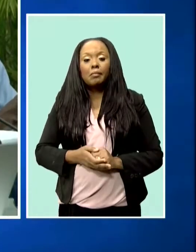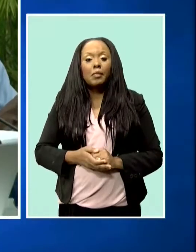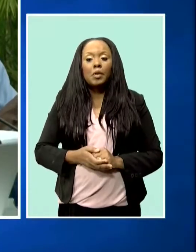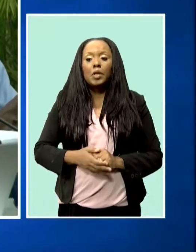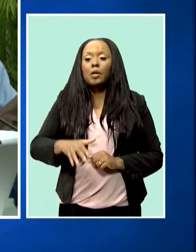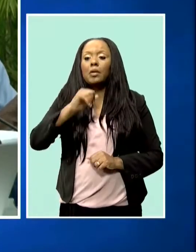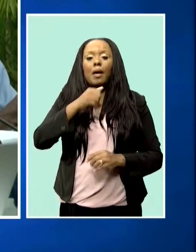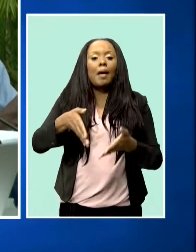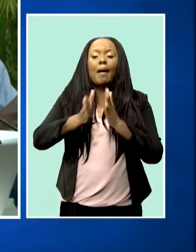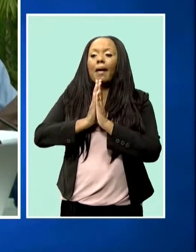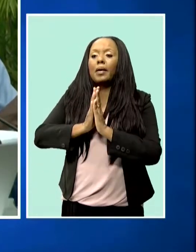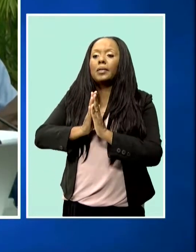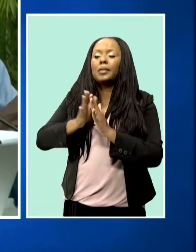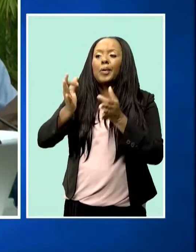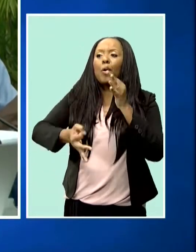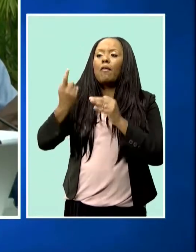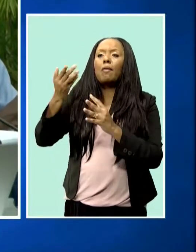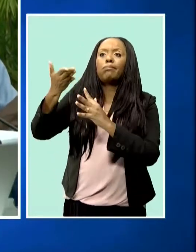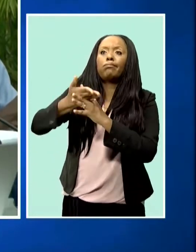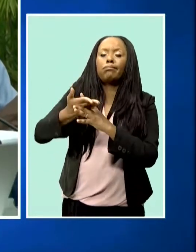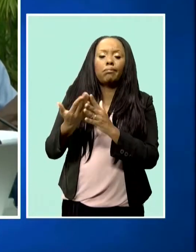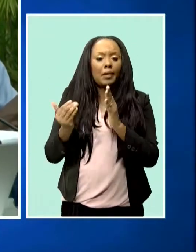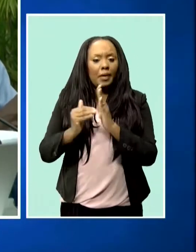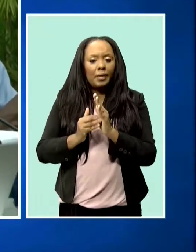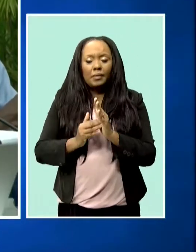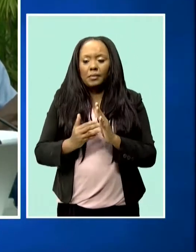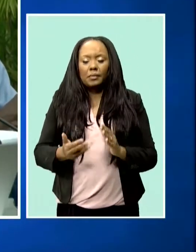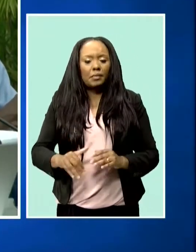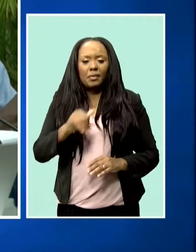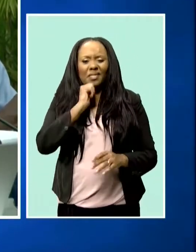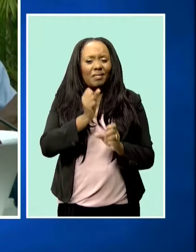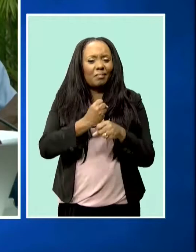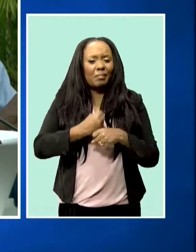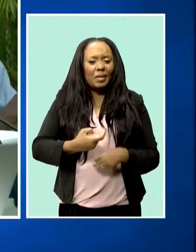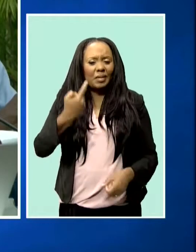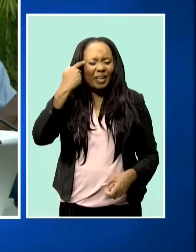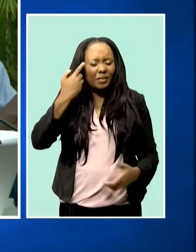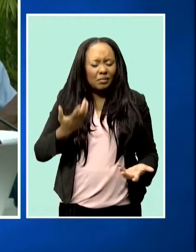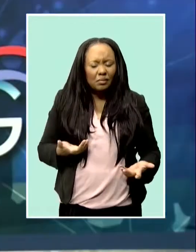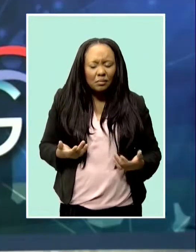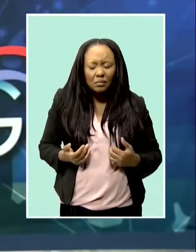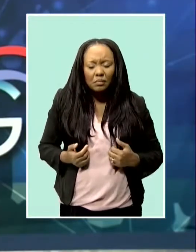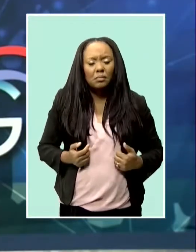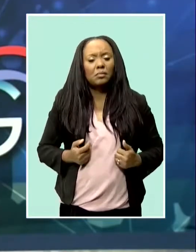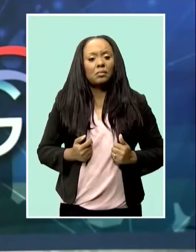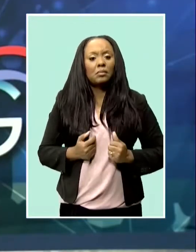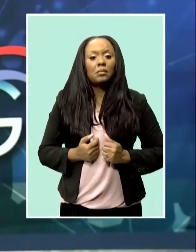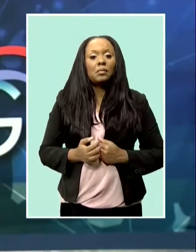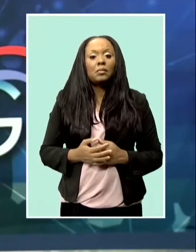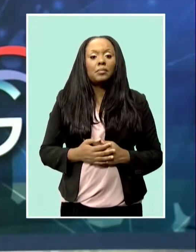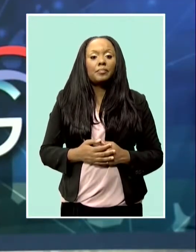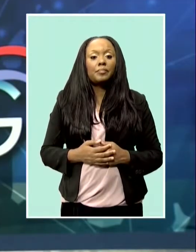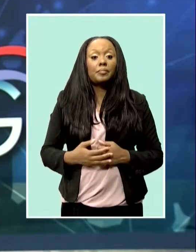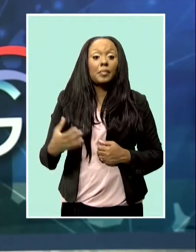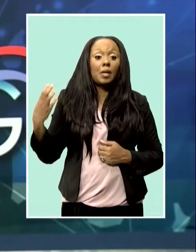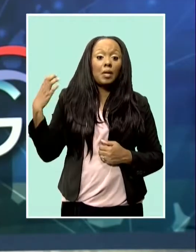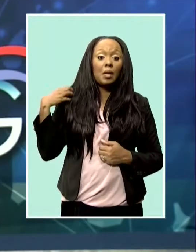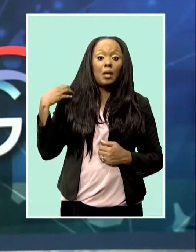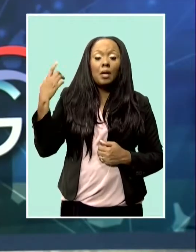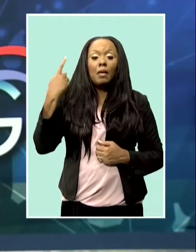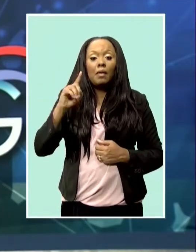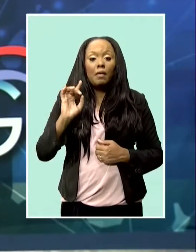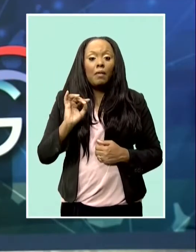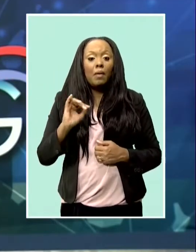appealed. And it does not make basic common sense. Well, Chair of the Rate Hearing, Dr.